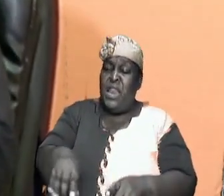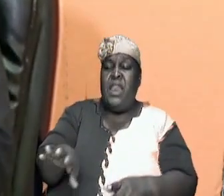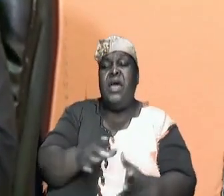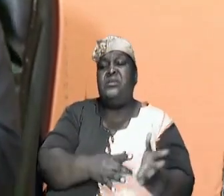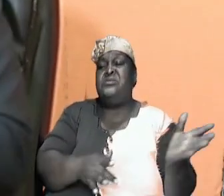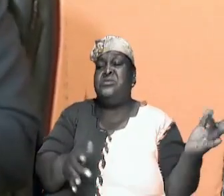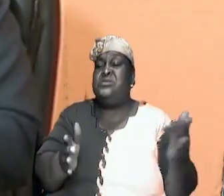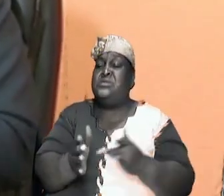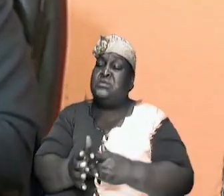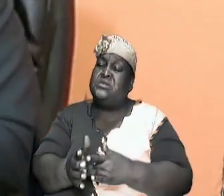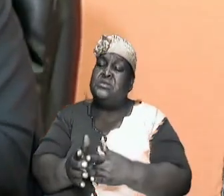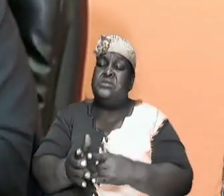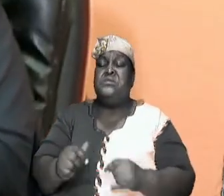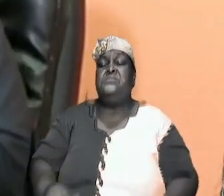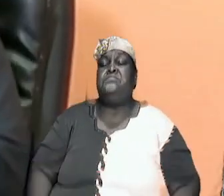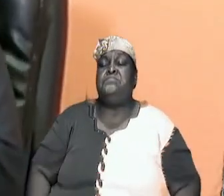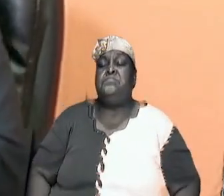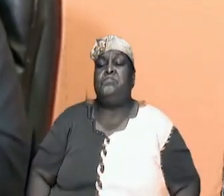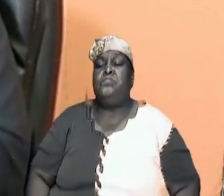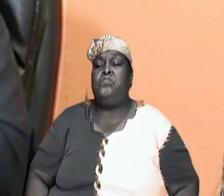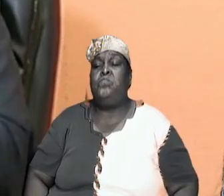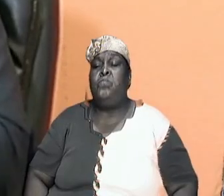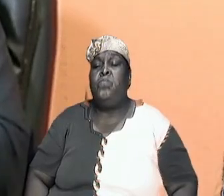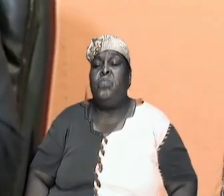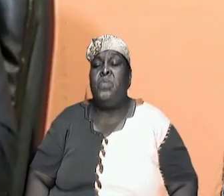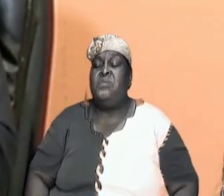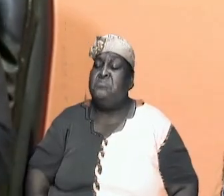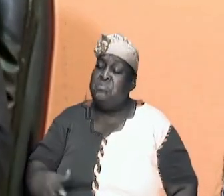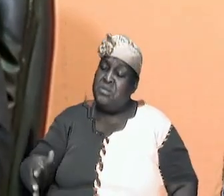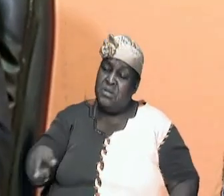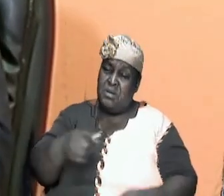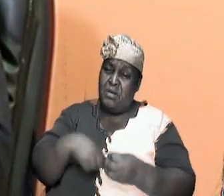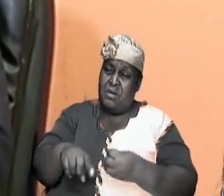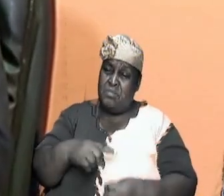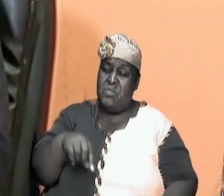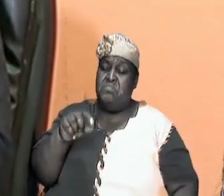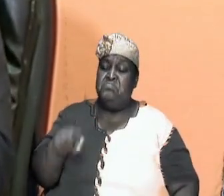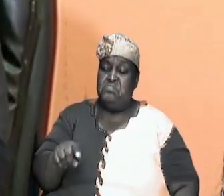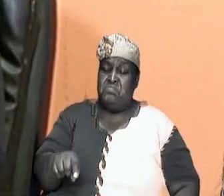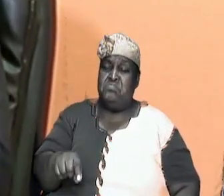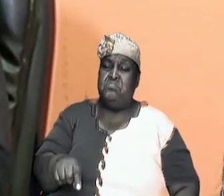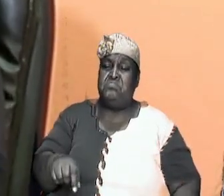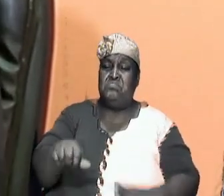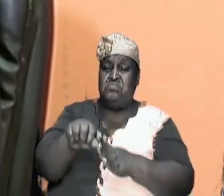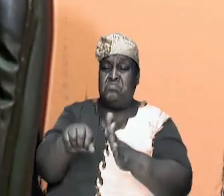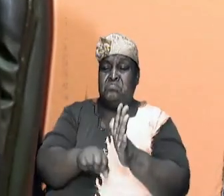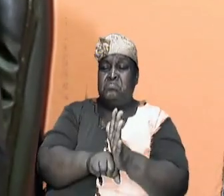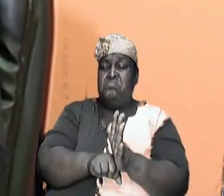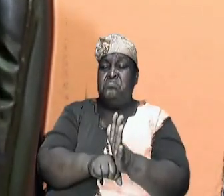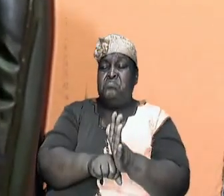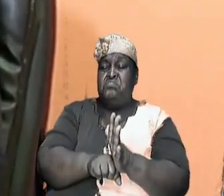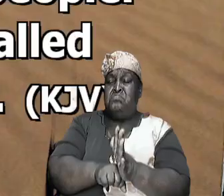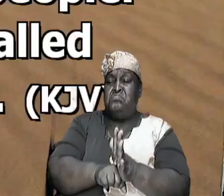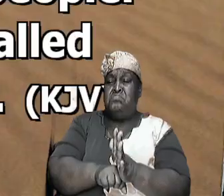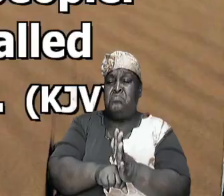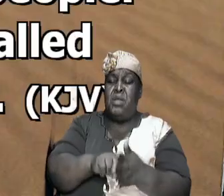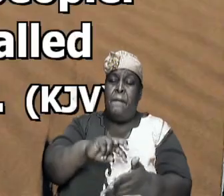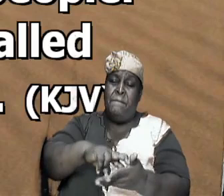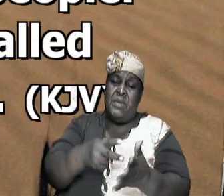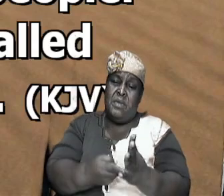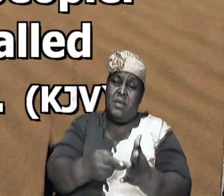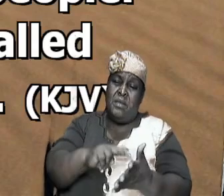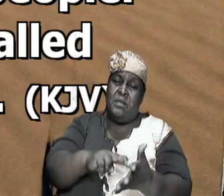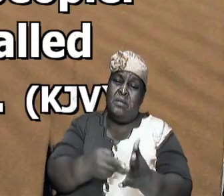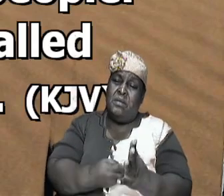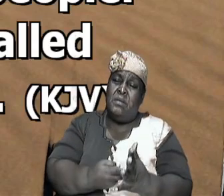and so on and so forth. The thing about this scripture, the thing about this definition or the use